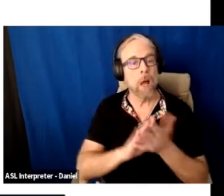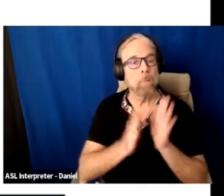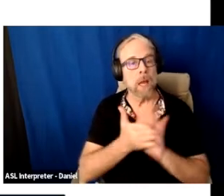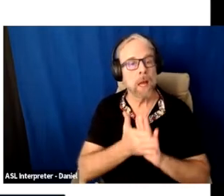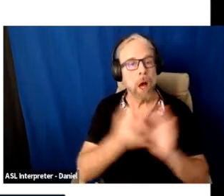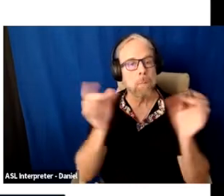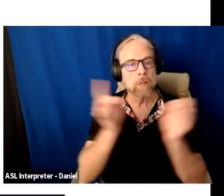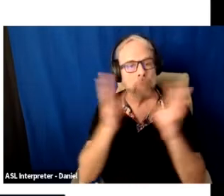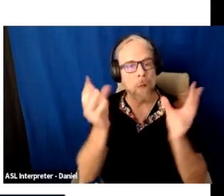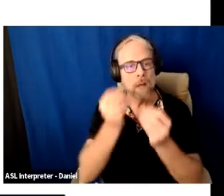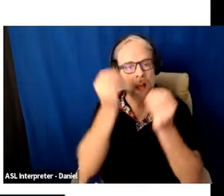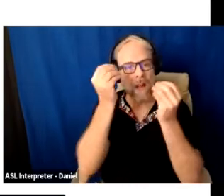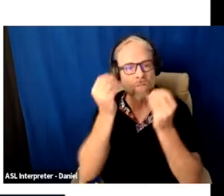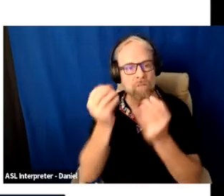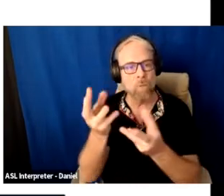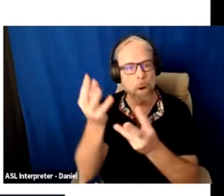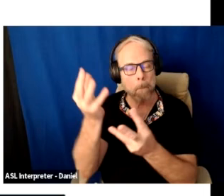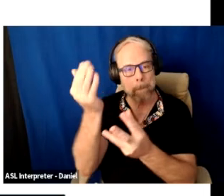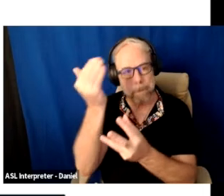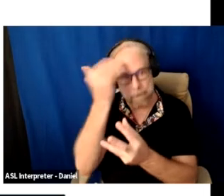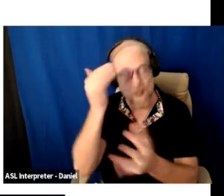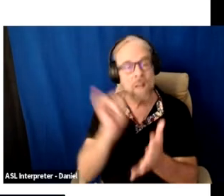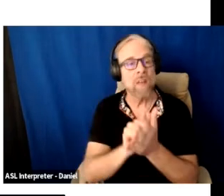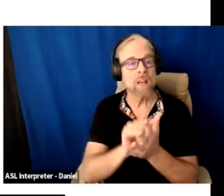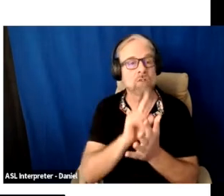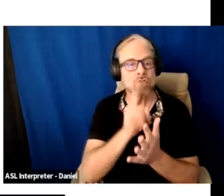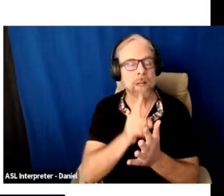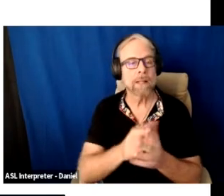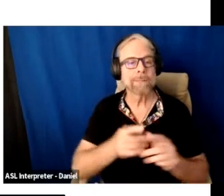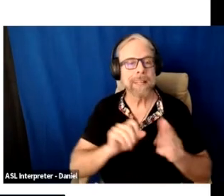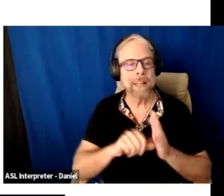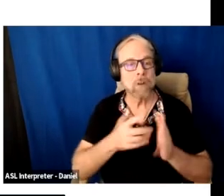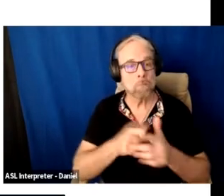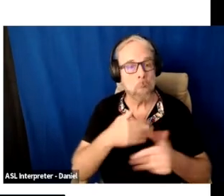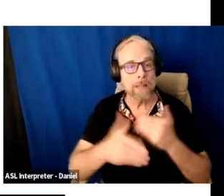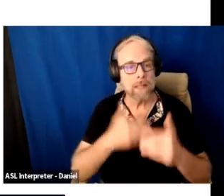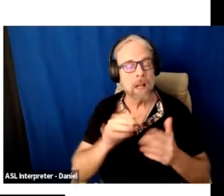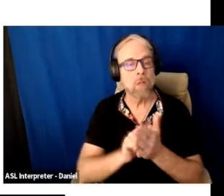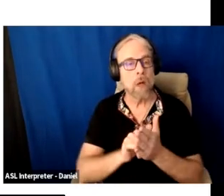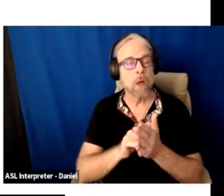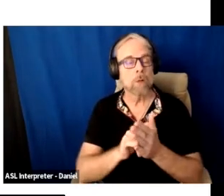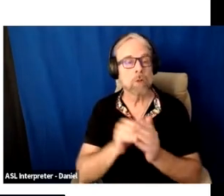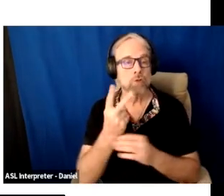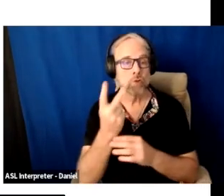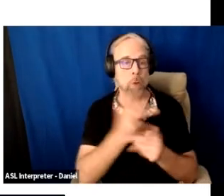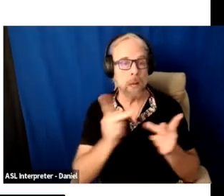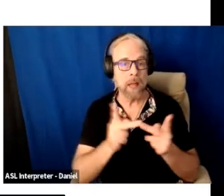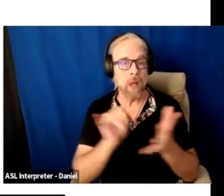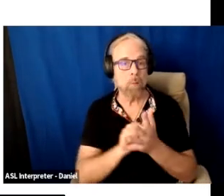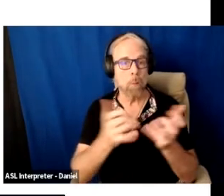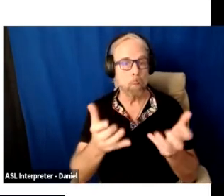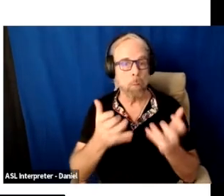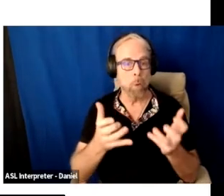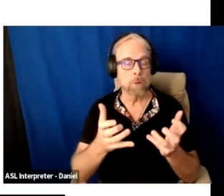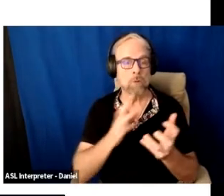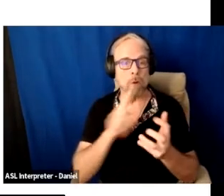trauma-informed is an iterative process. But the place that we want to get to, there are two places that we want to get to. One